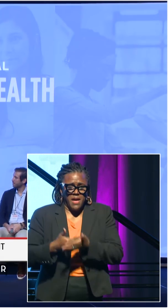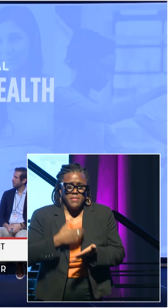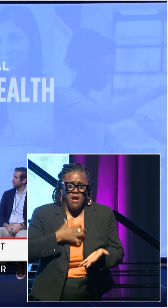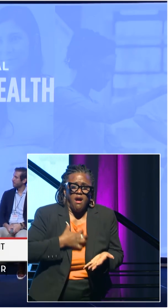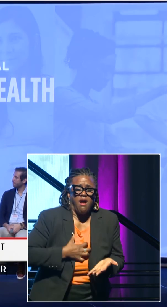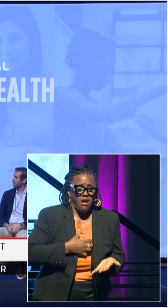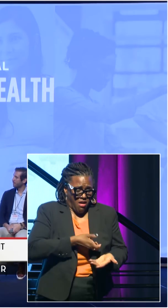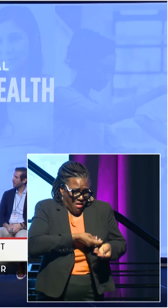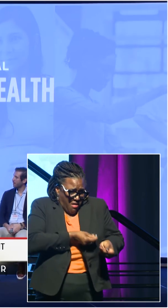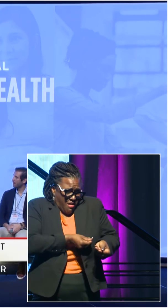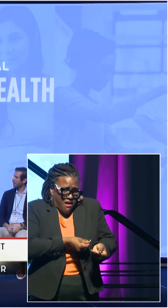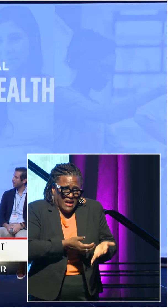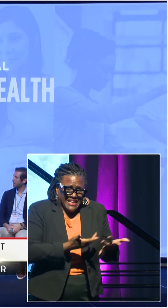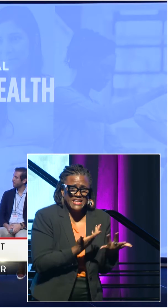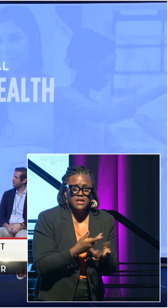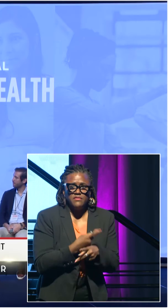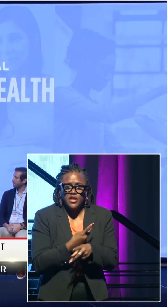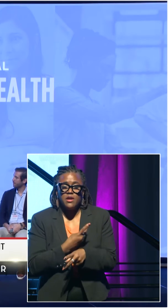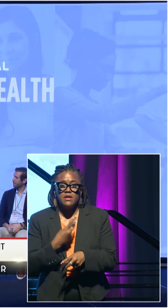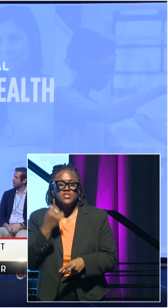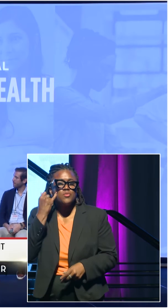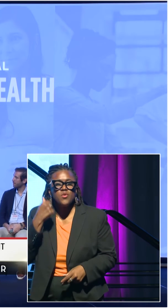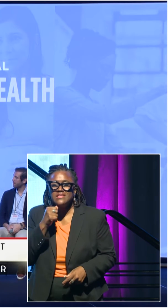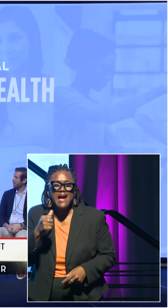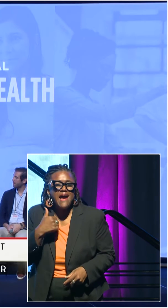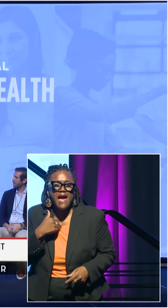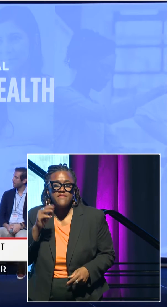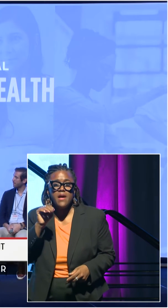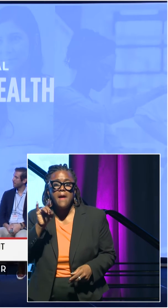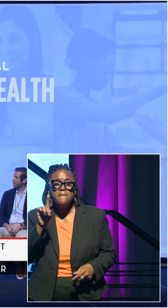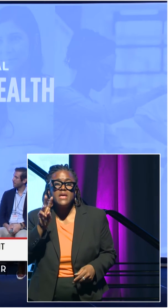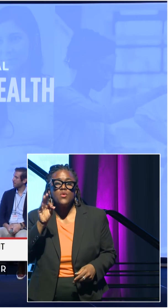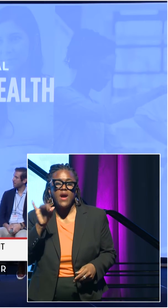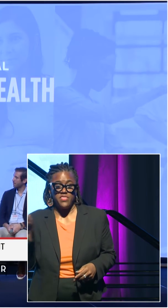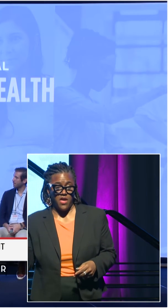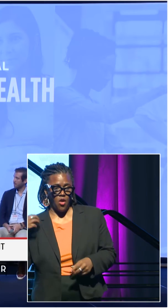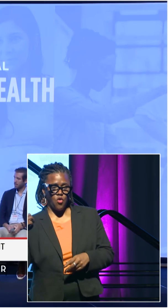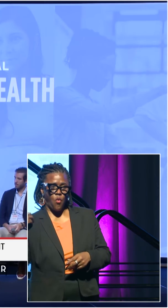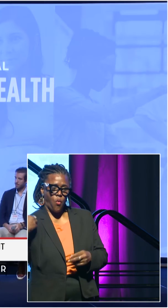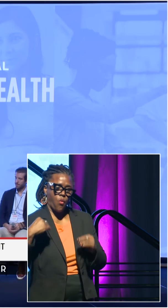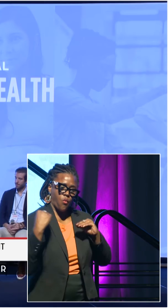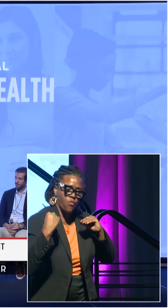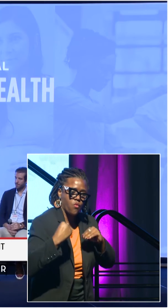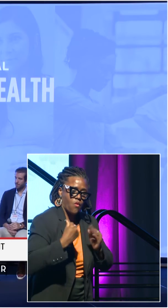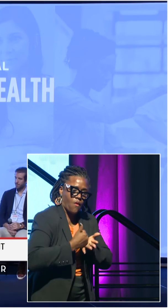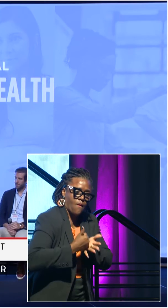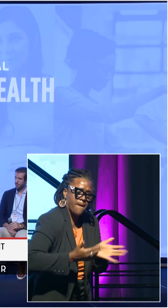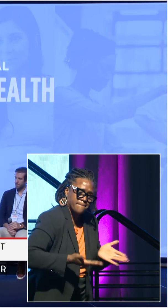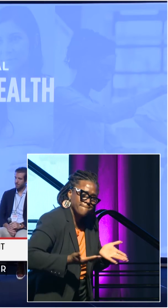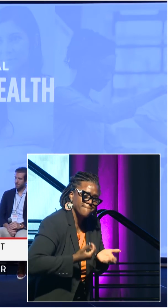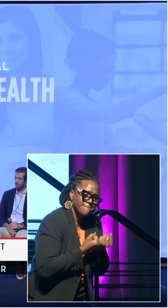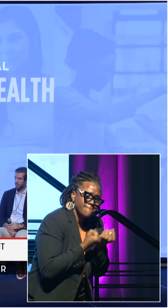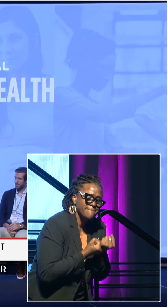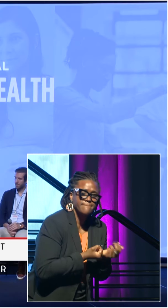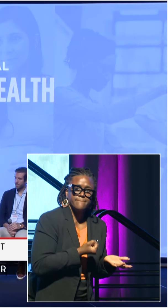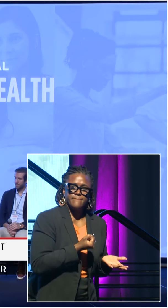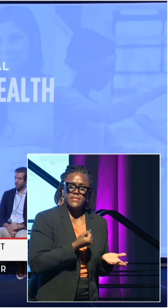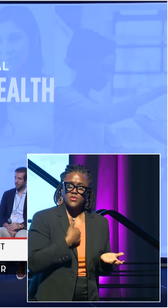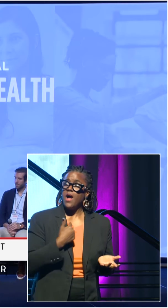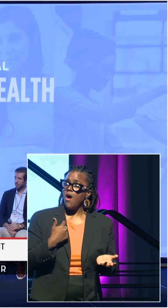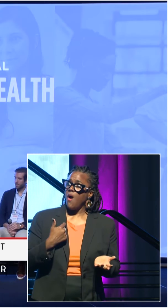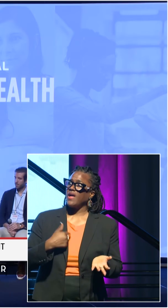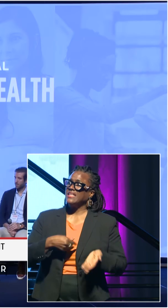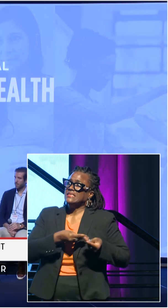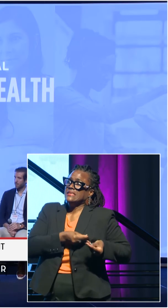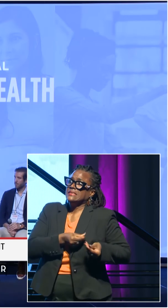I didn't have a doula or a midwife there coaching me and helping me, encouraging me, so that